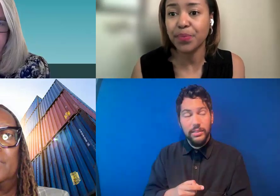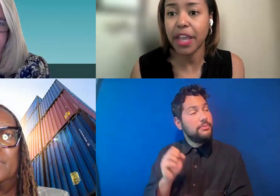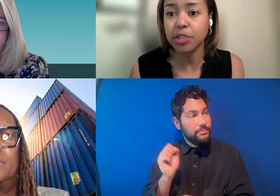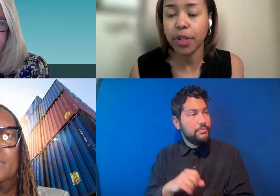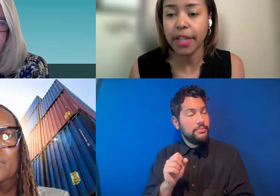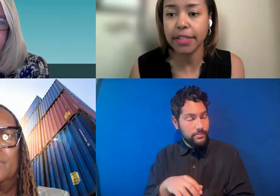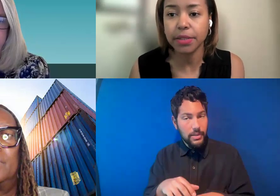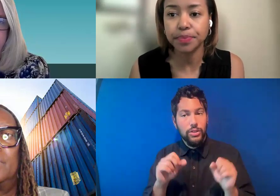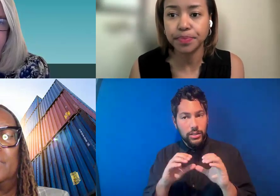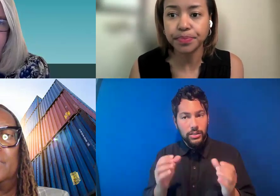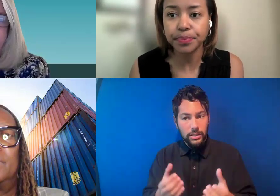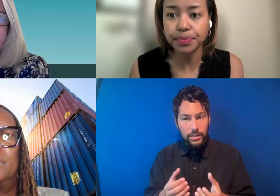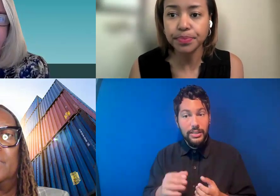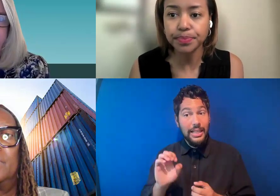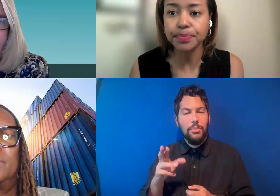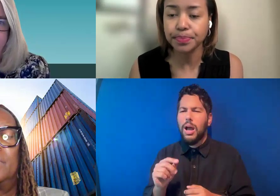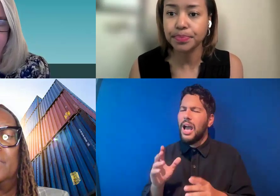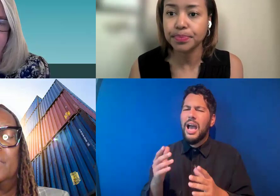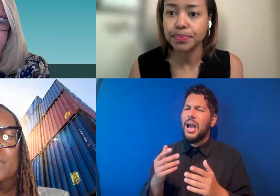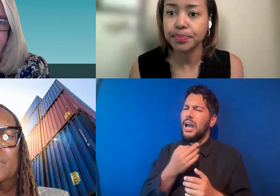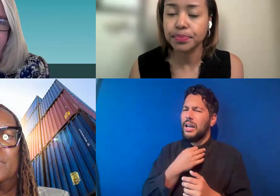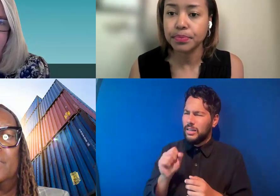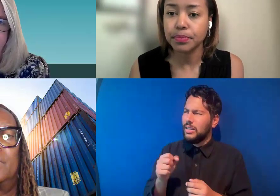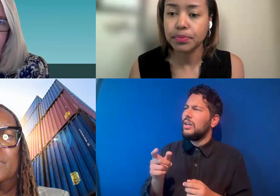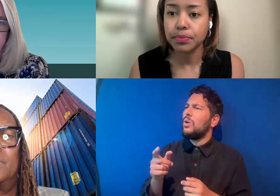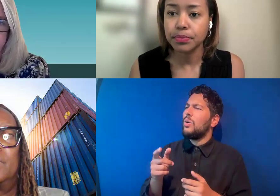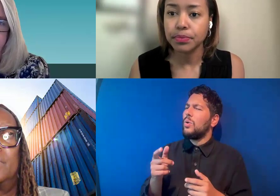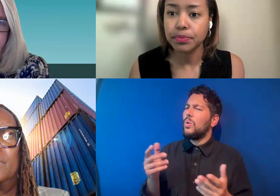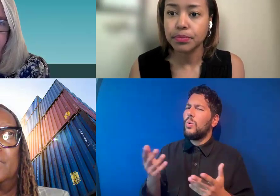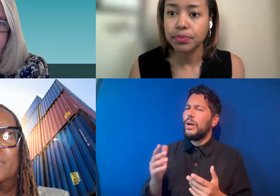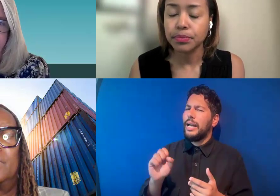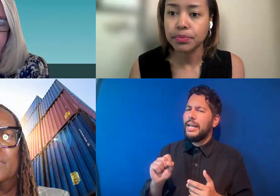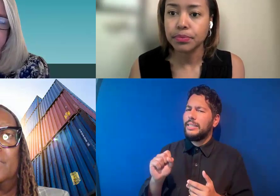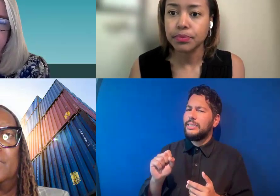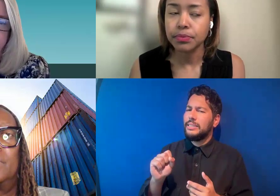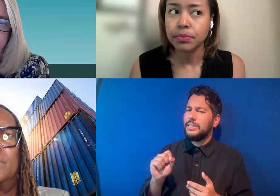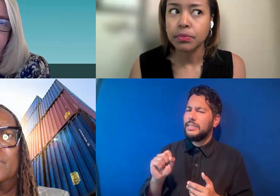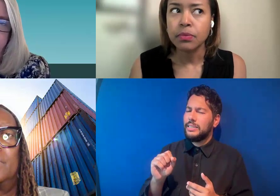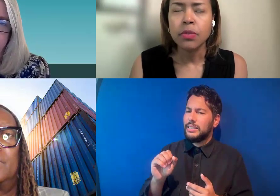Yes, I did. The exporting class. How long? And what SBDC did you do this with?